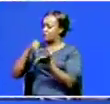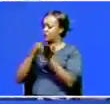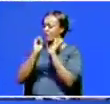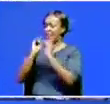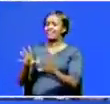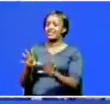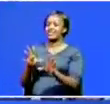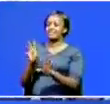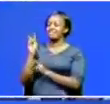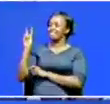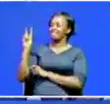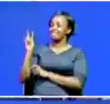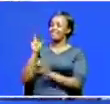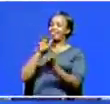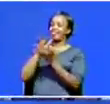hiyo.